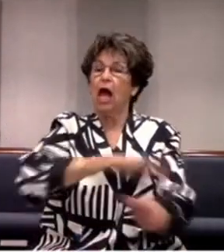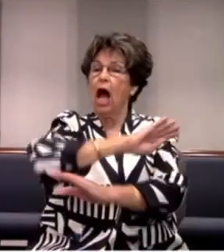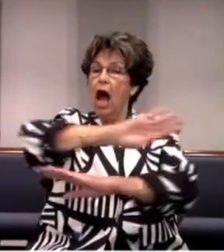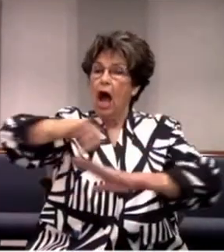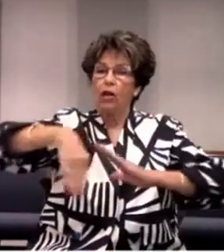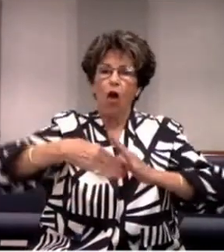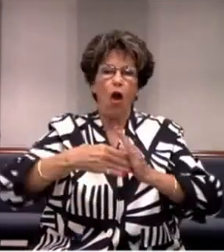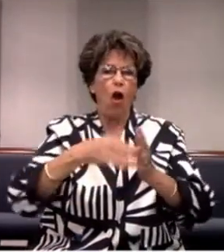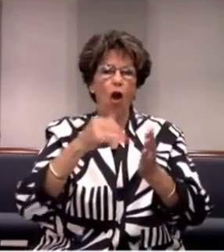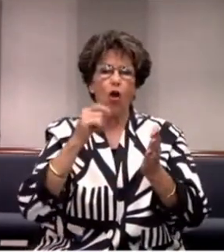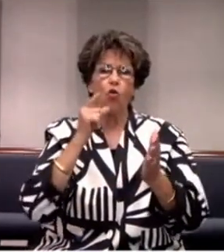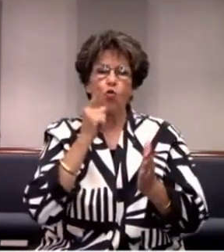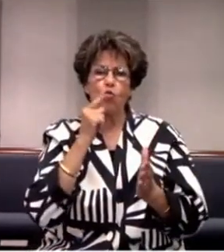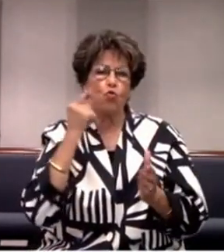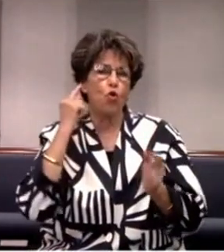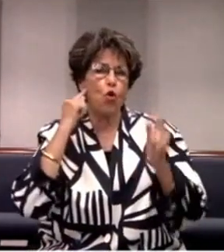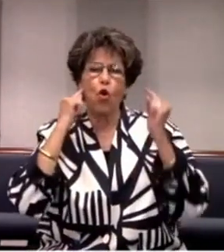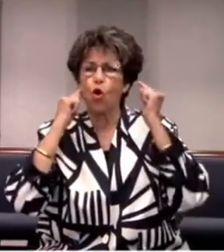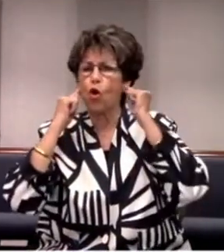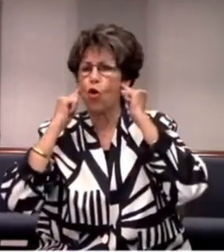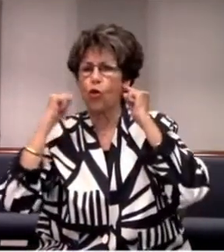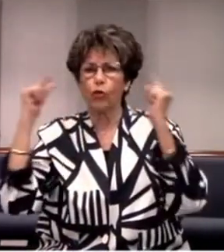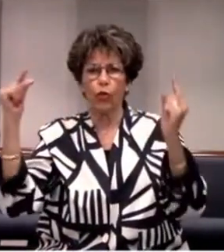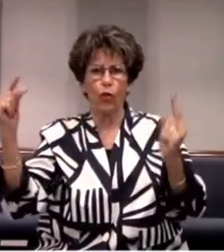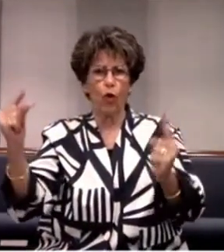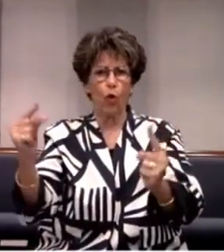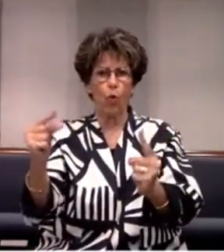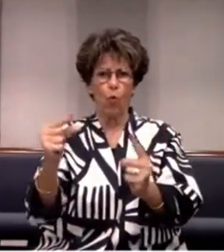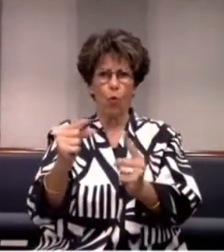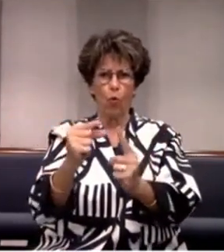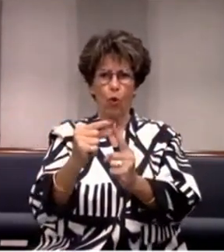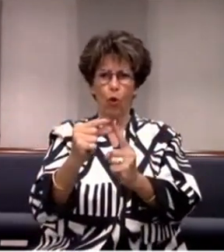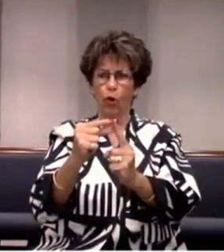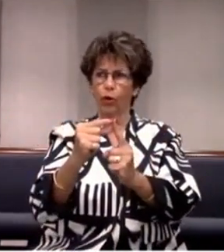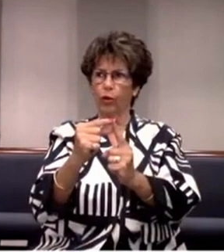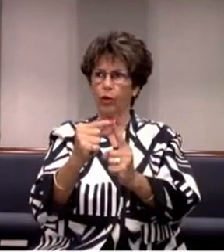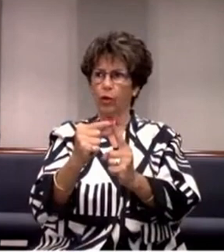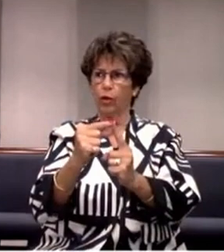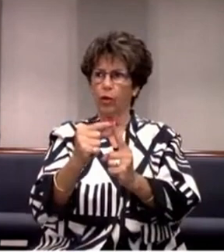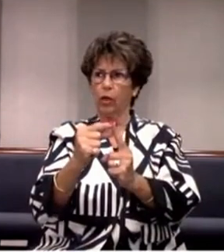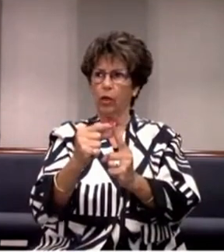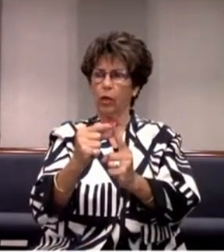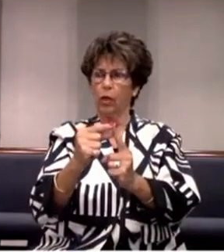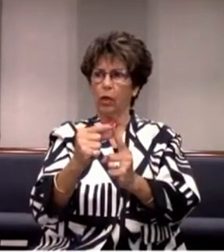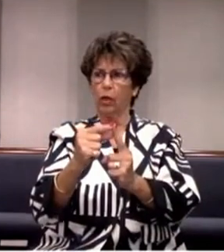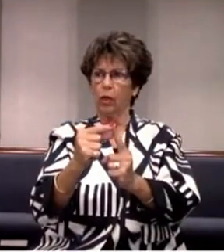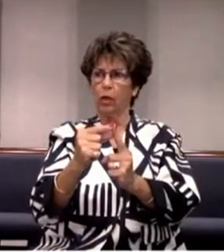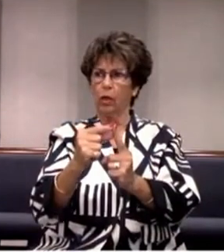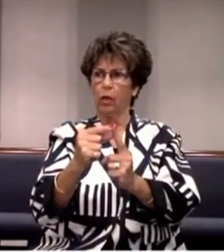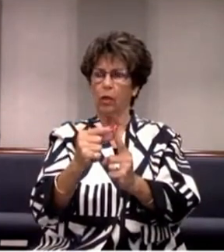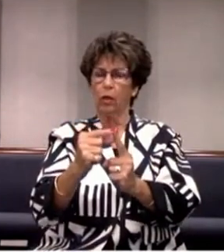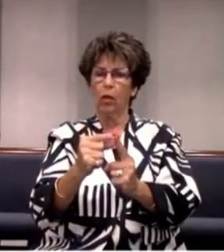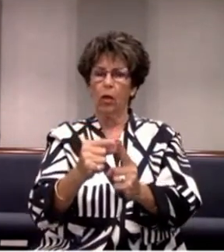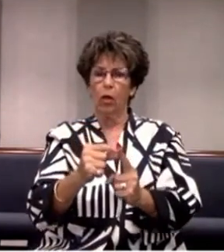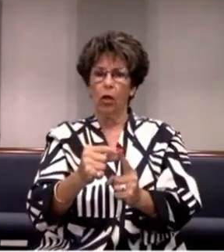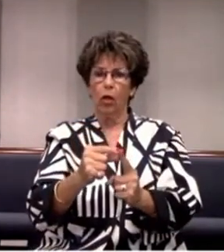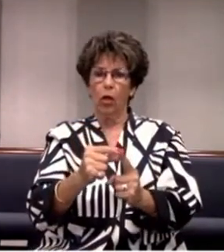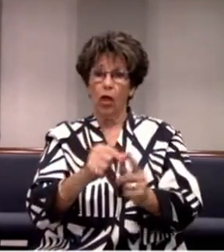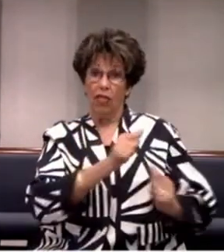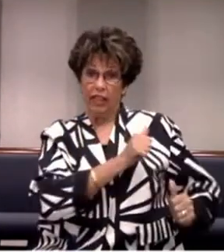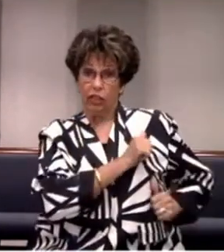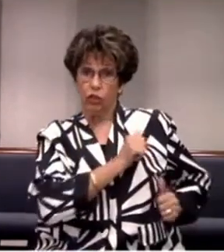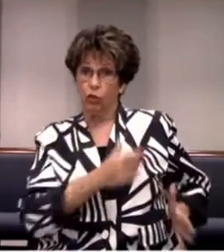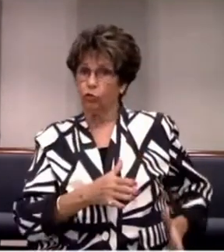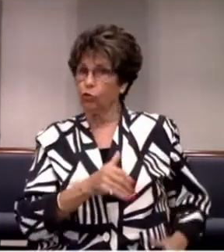they of the circumcision, that's the way they describe the Jews, because Cornelius was a Gentile. The Jews that went with Peter